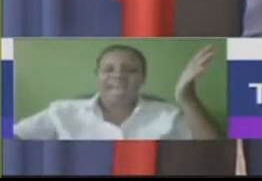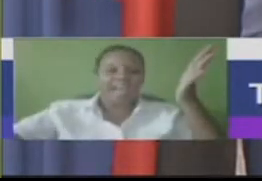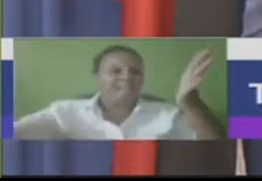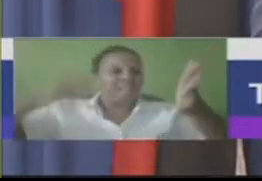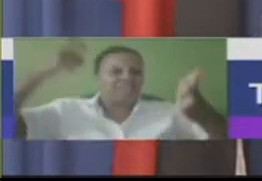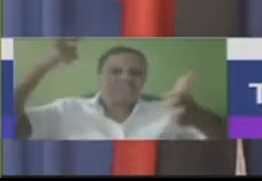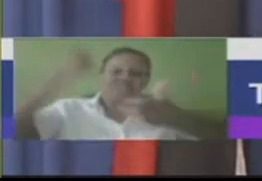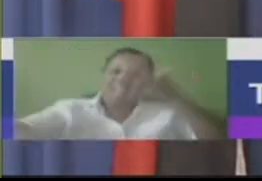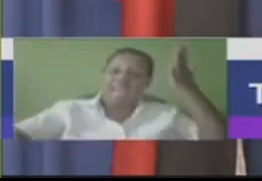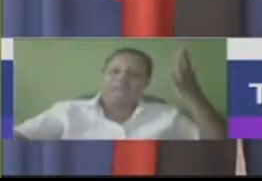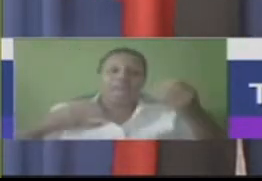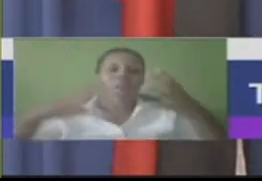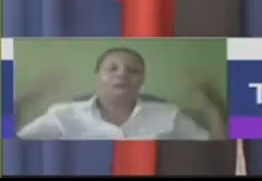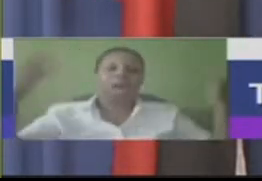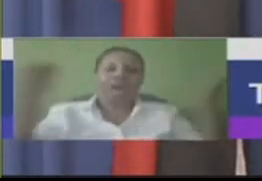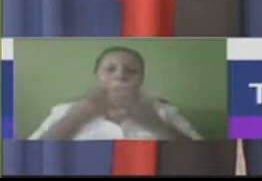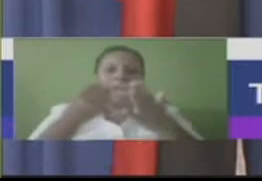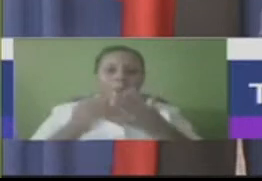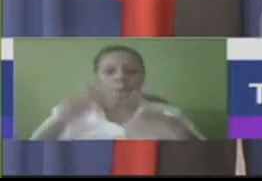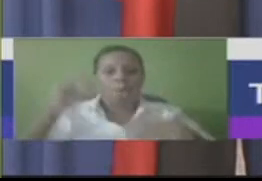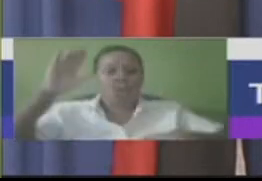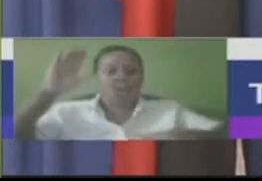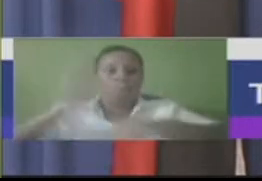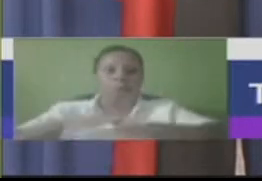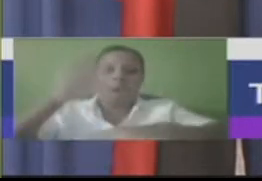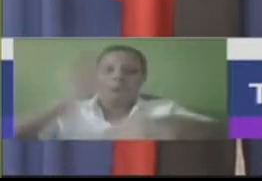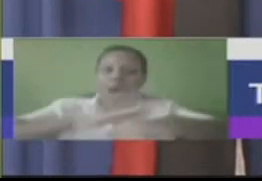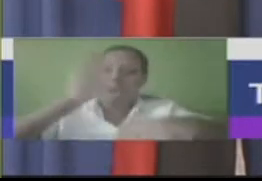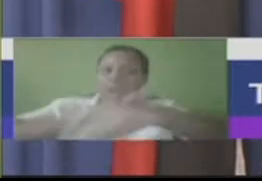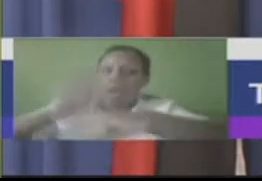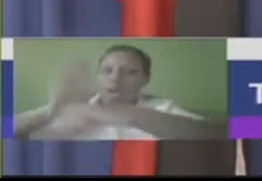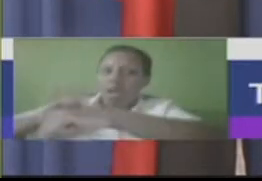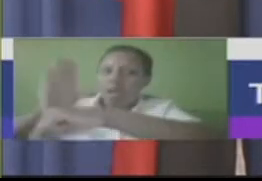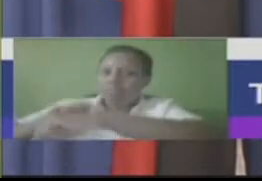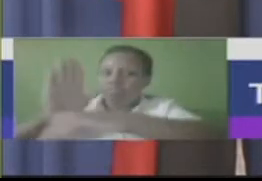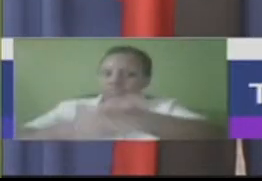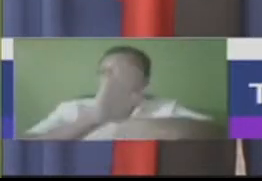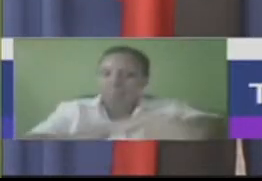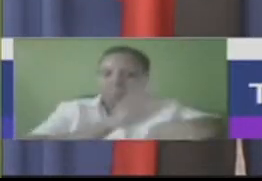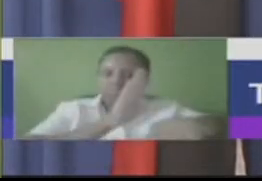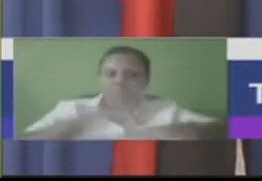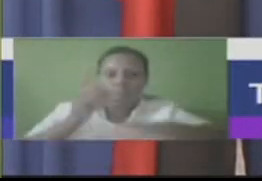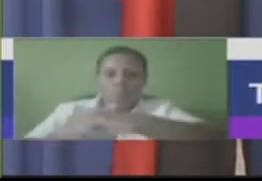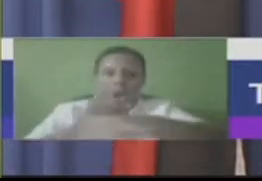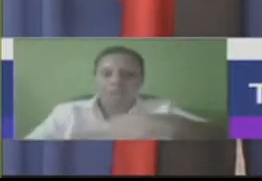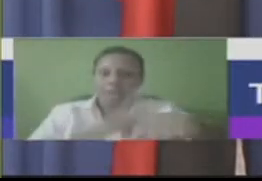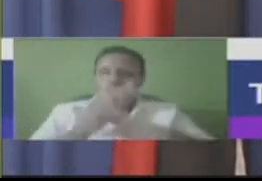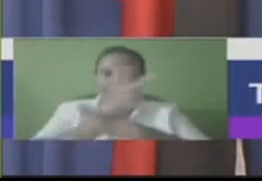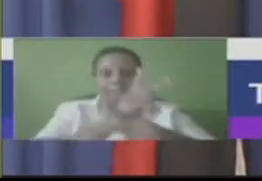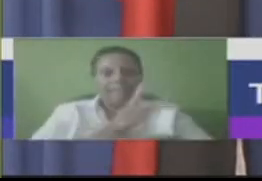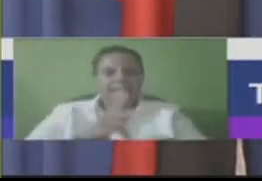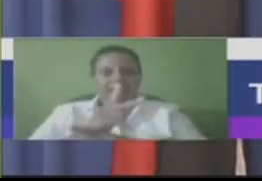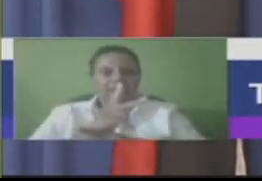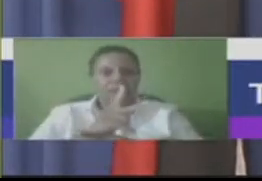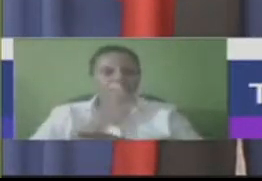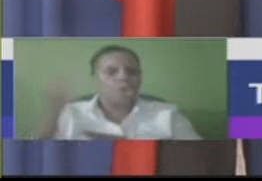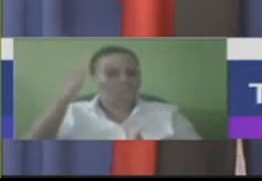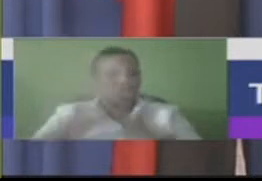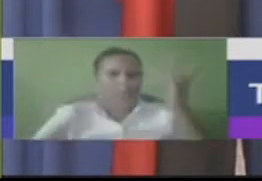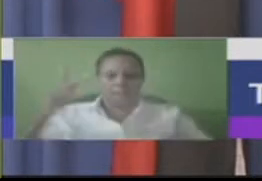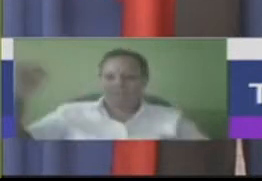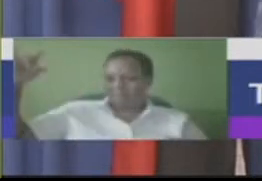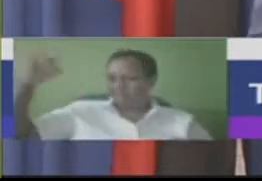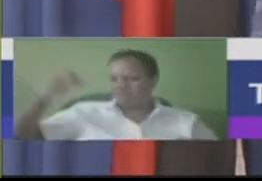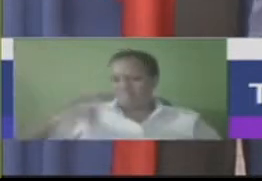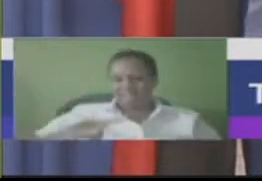that the law enforcement will keep a close eye on that, because we know that there are people who are going to want to come in having not complied with the vaccination